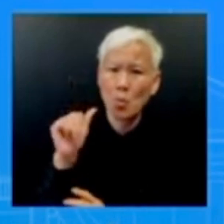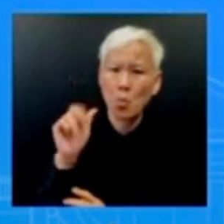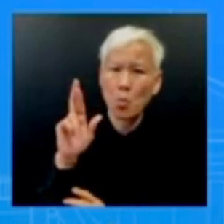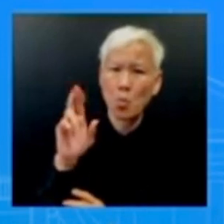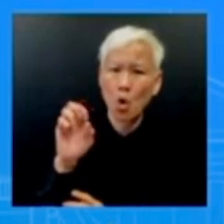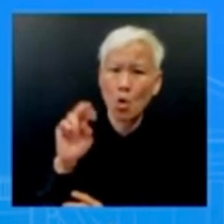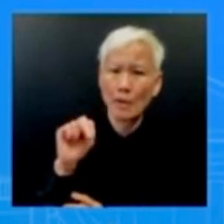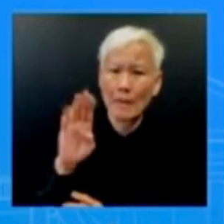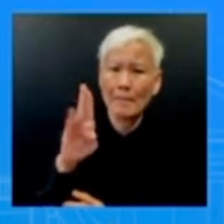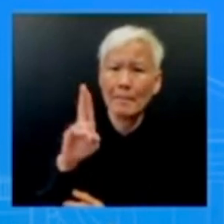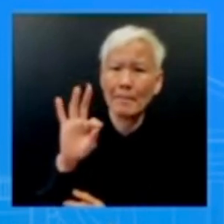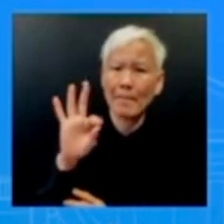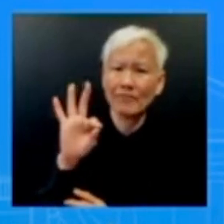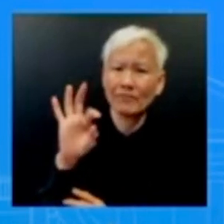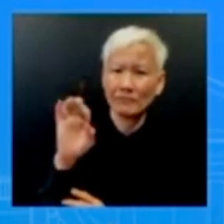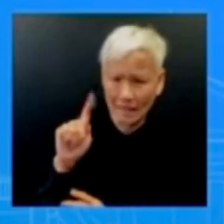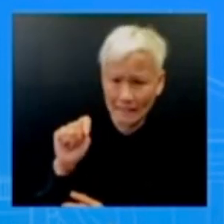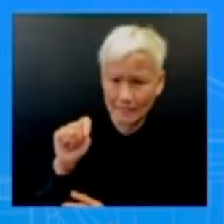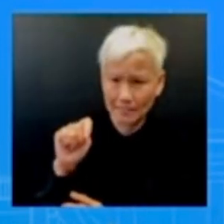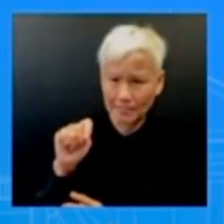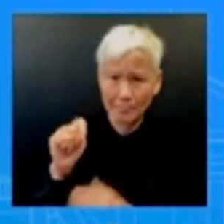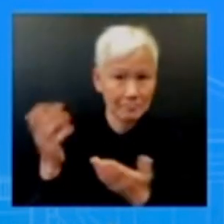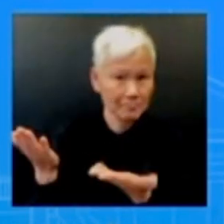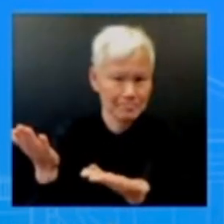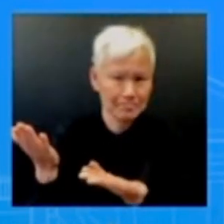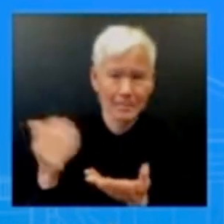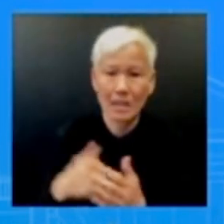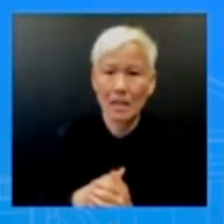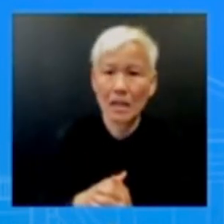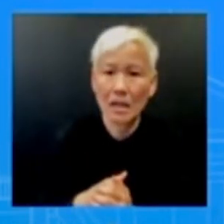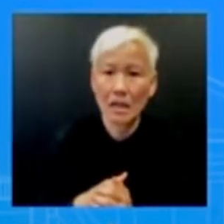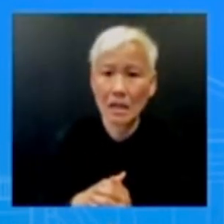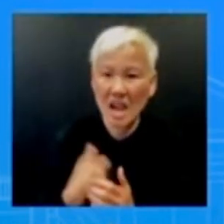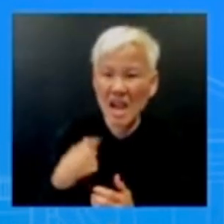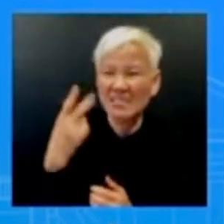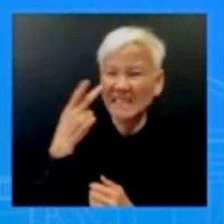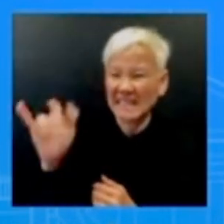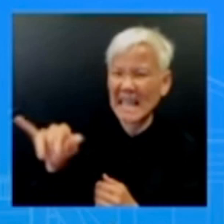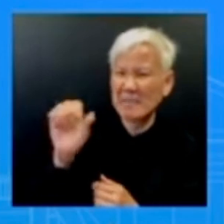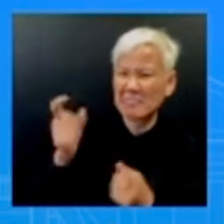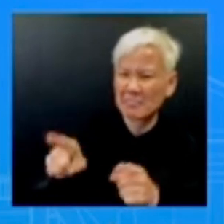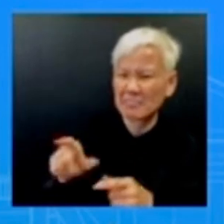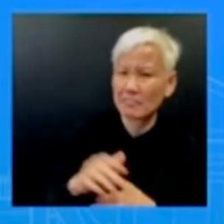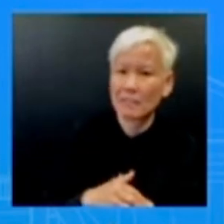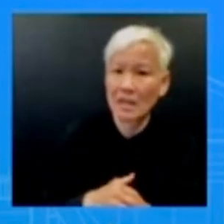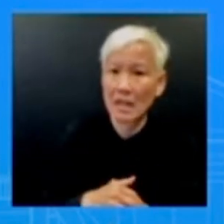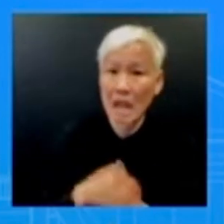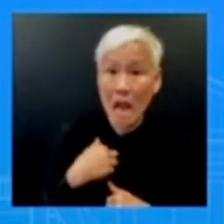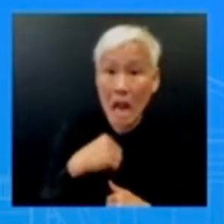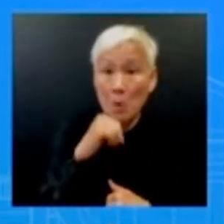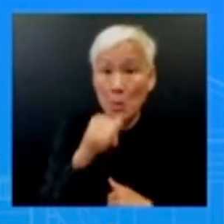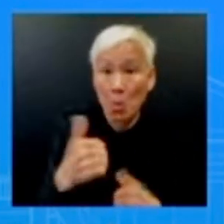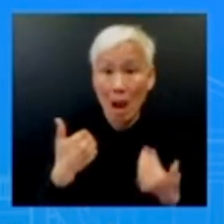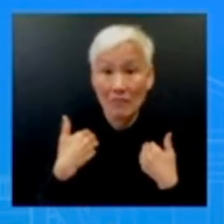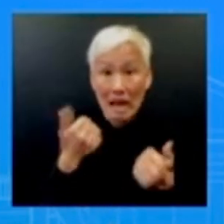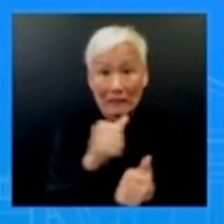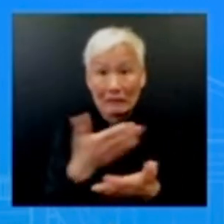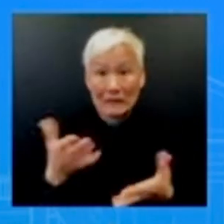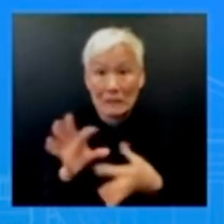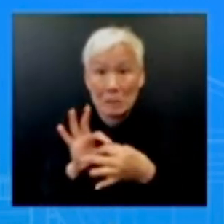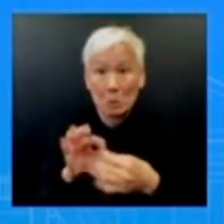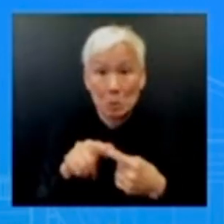on Warren Buffett that you all have been reporting on. Don't have anything to read out or to lay out on any